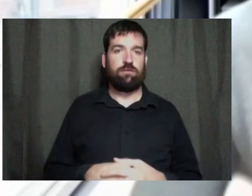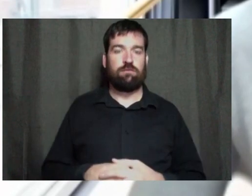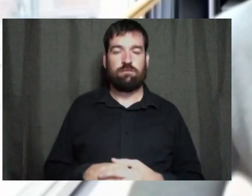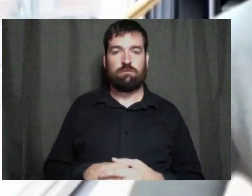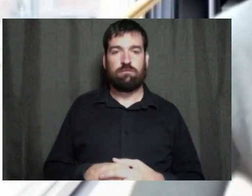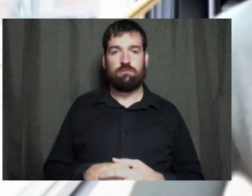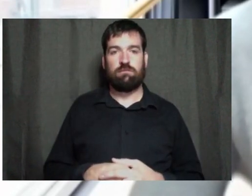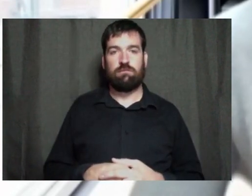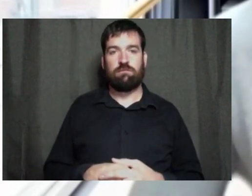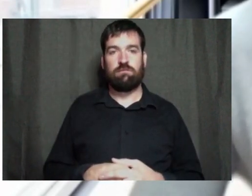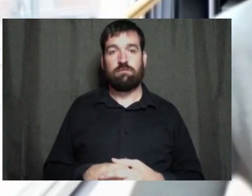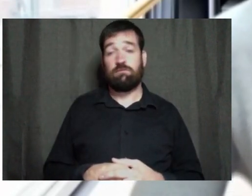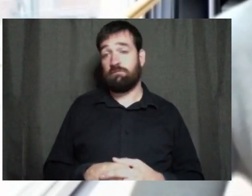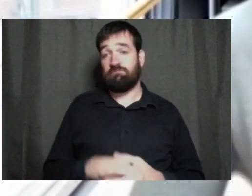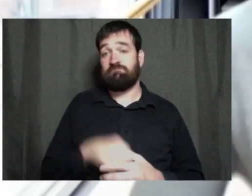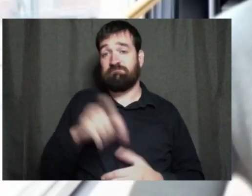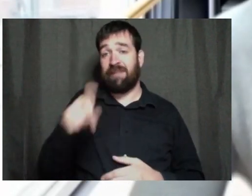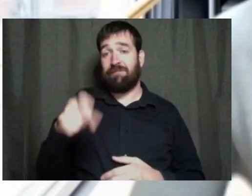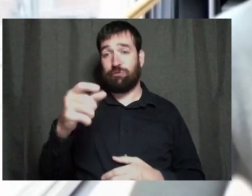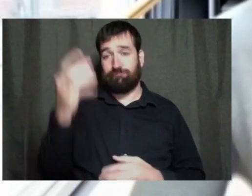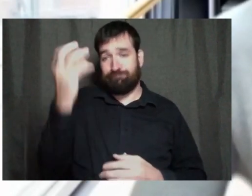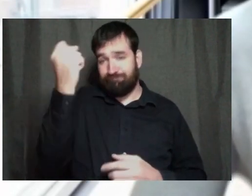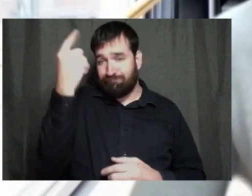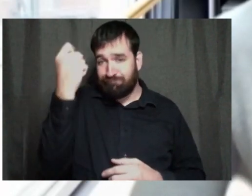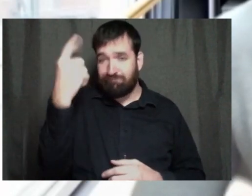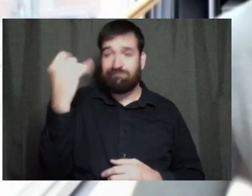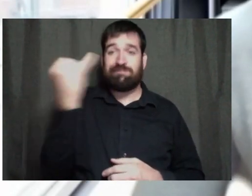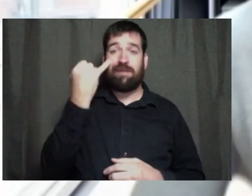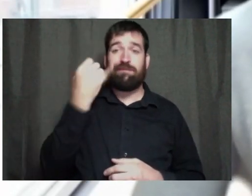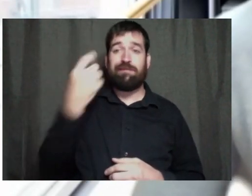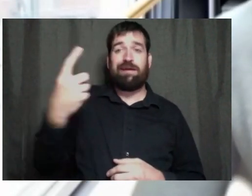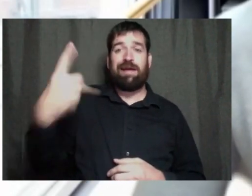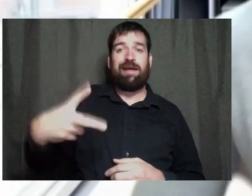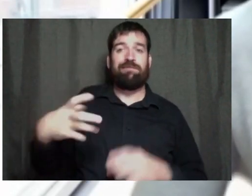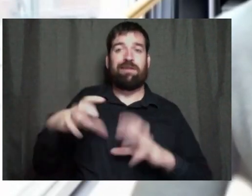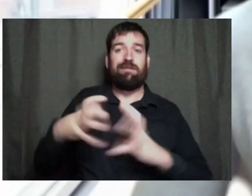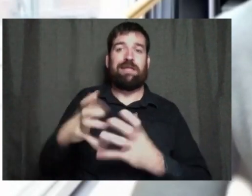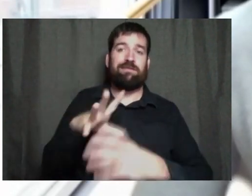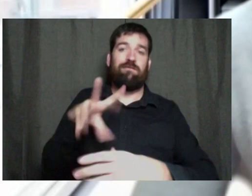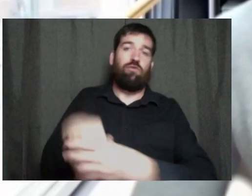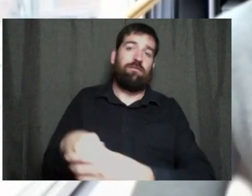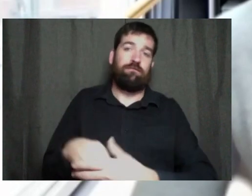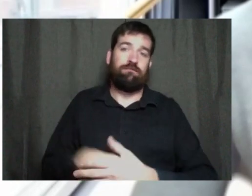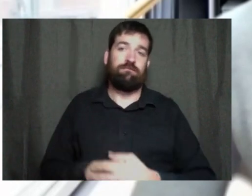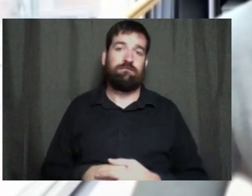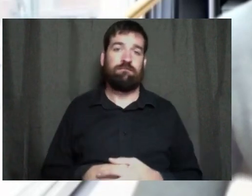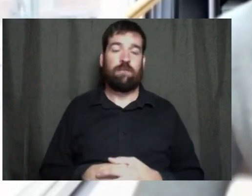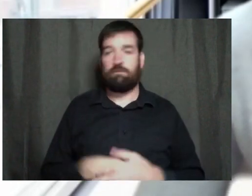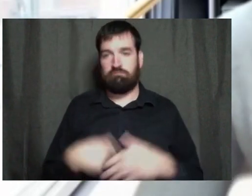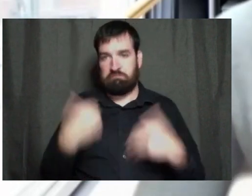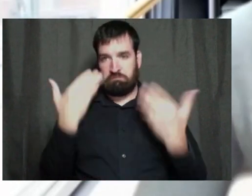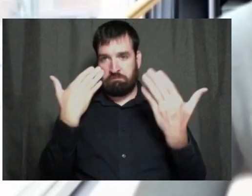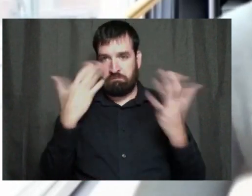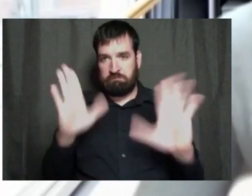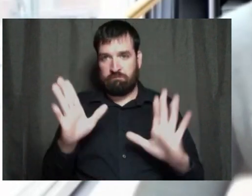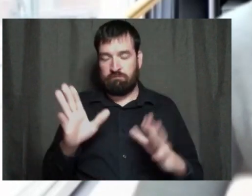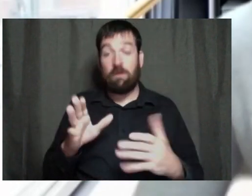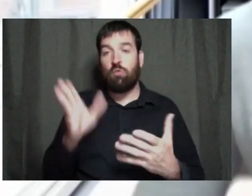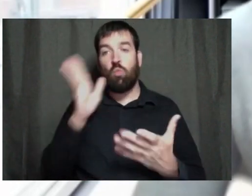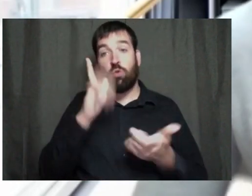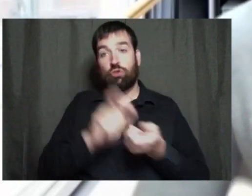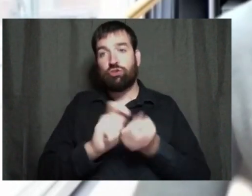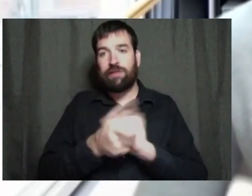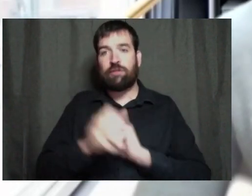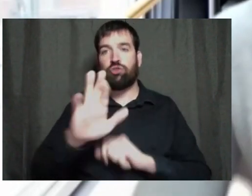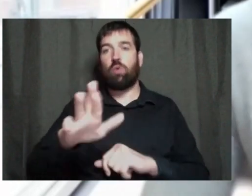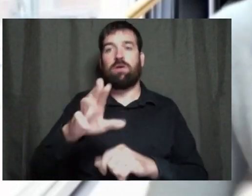you'll have to keep that in mind. If only half of the class is participating, I don't know if it necessarily, it'll change your incidence, right?